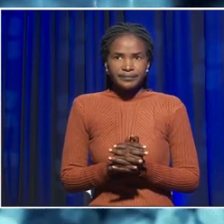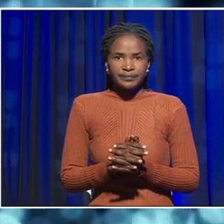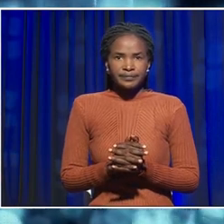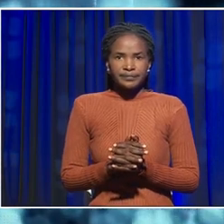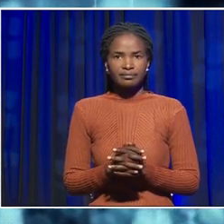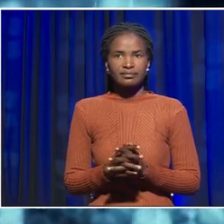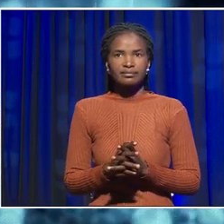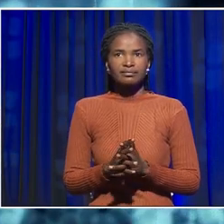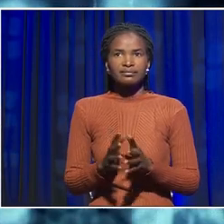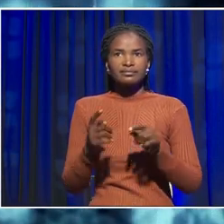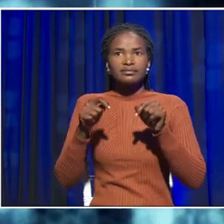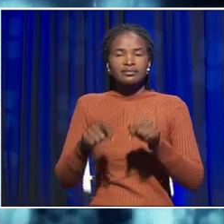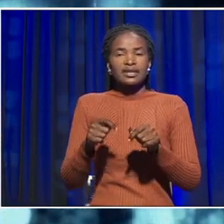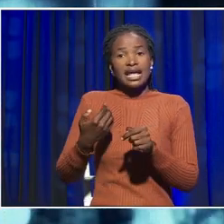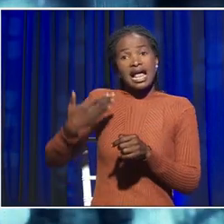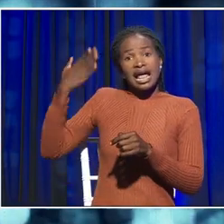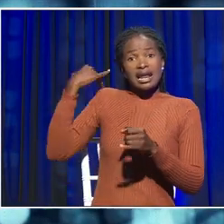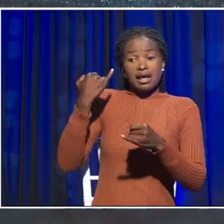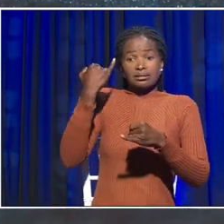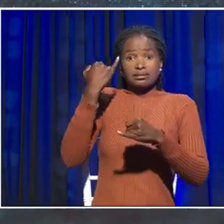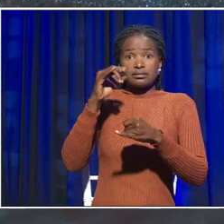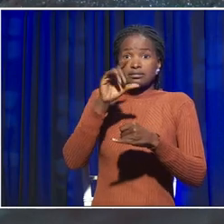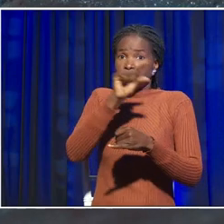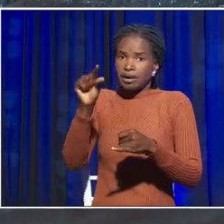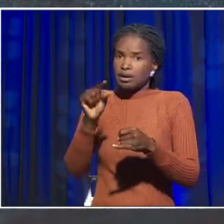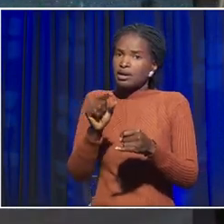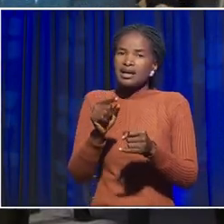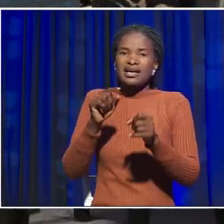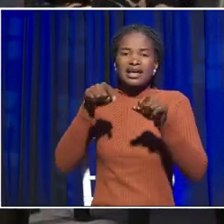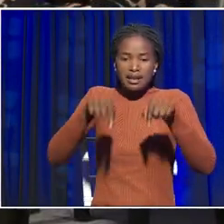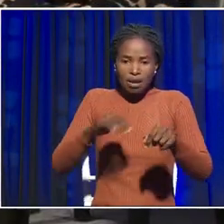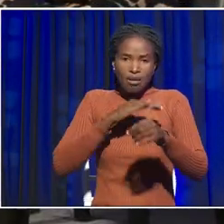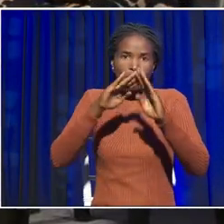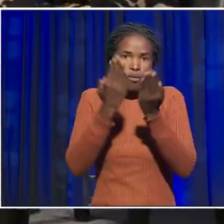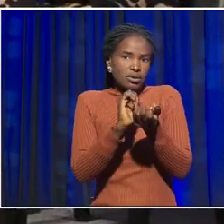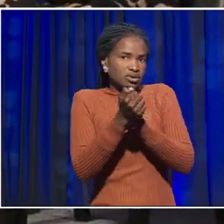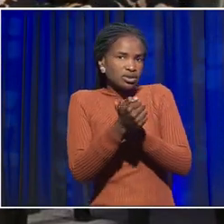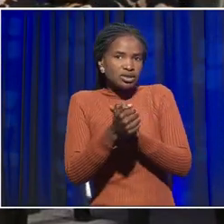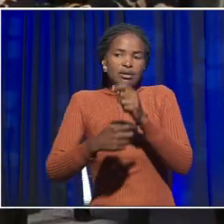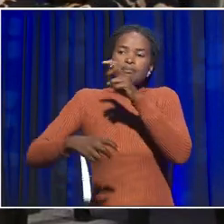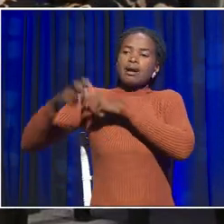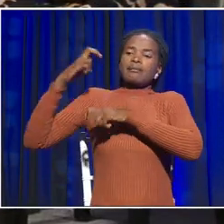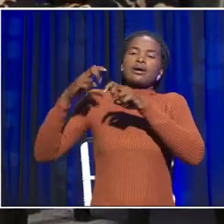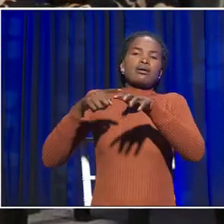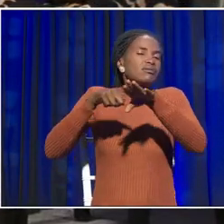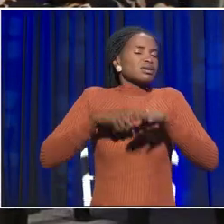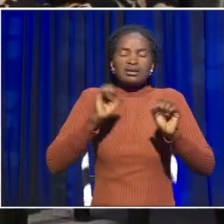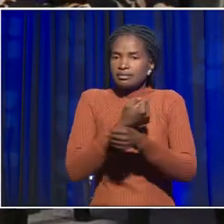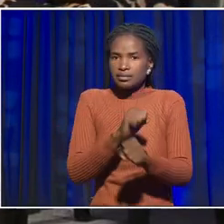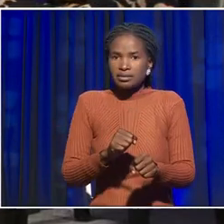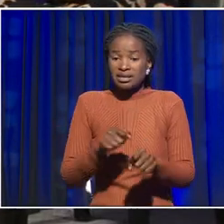Yeah. And I think the last comment is very important. We never can go back to yesterday. And I think